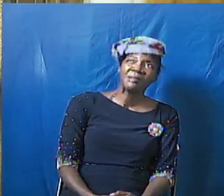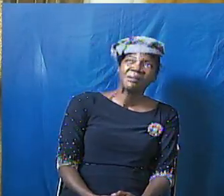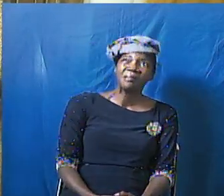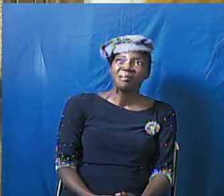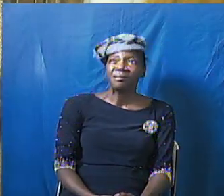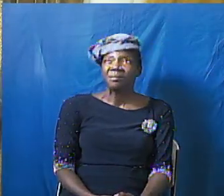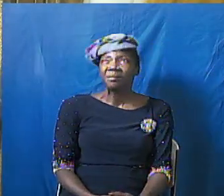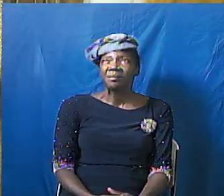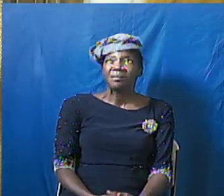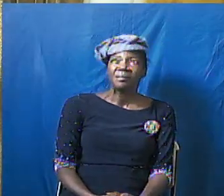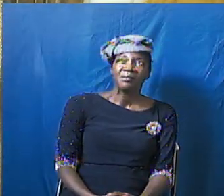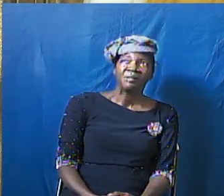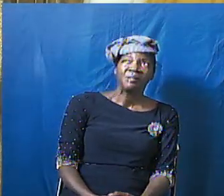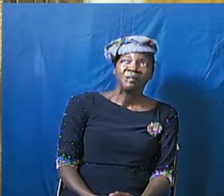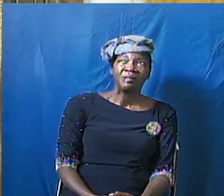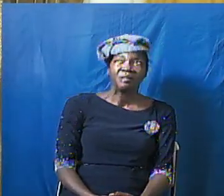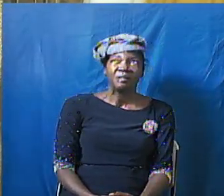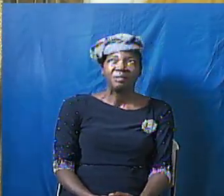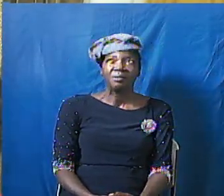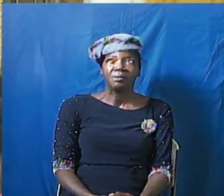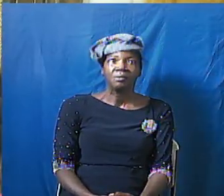Hallelujah. If you found it, say amen.